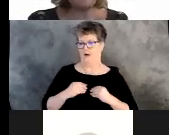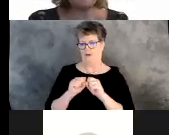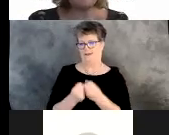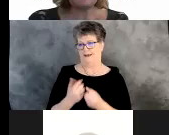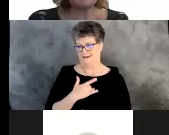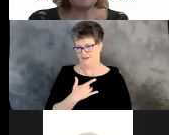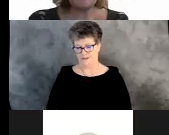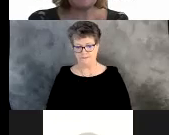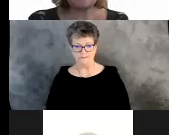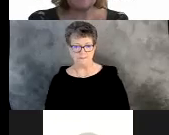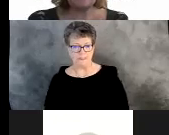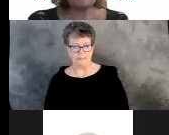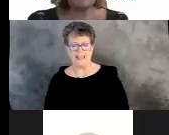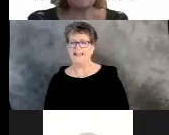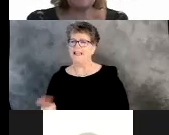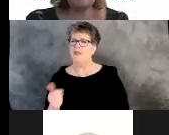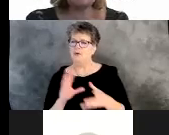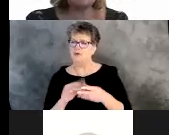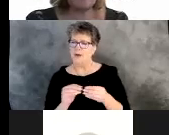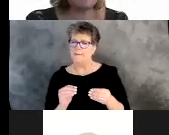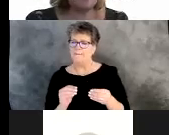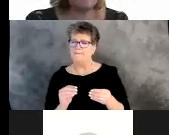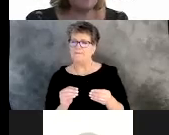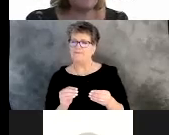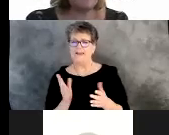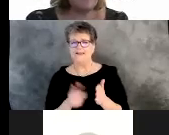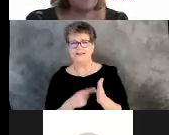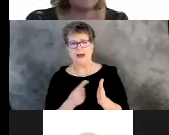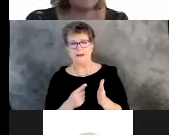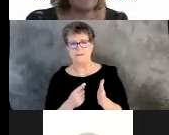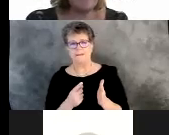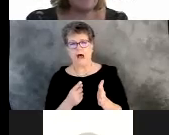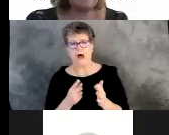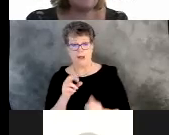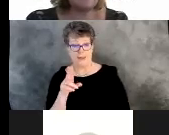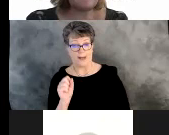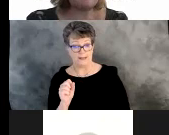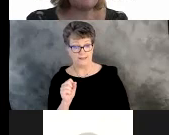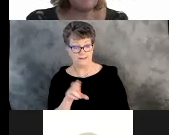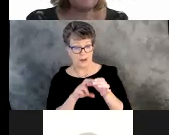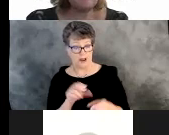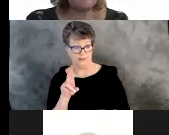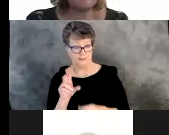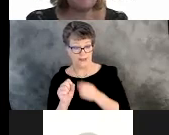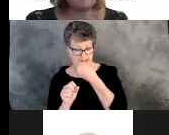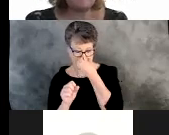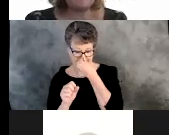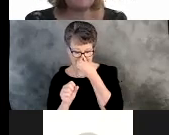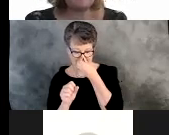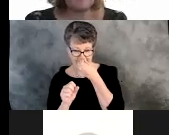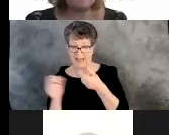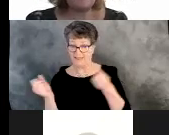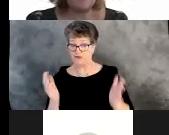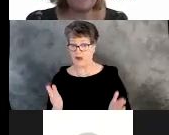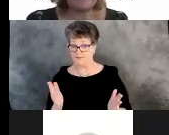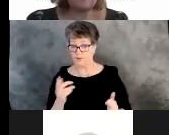The other story that I always like to tell is sometimes I'll be on the bus, and the driver will